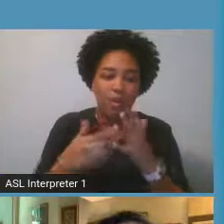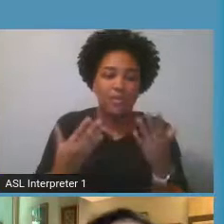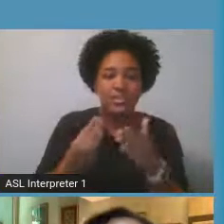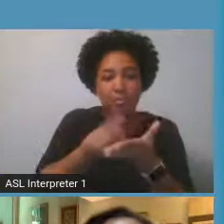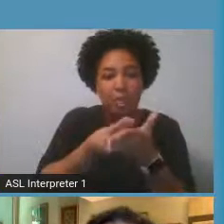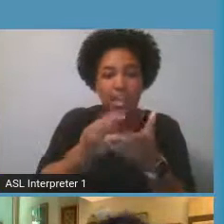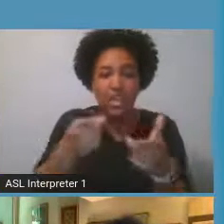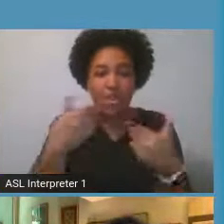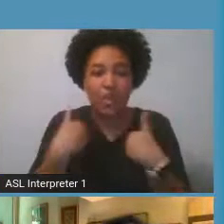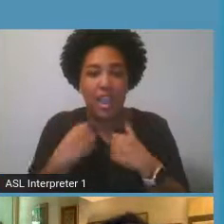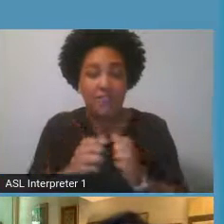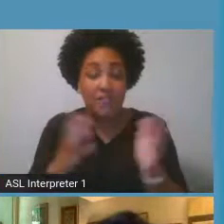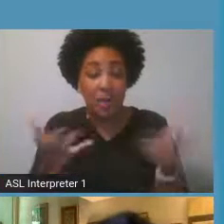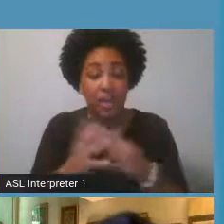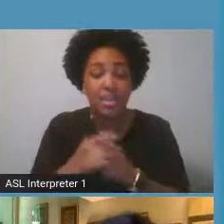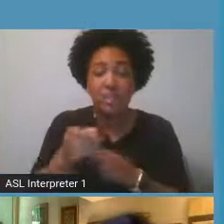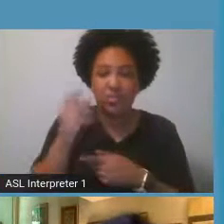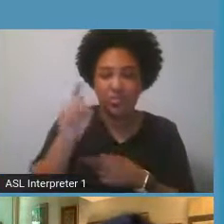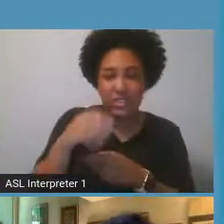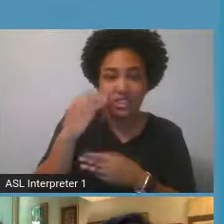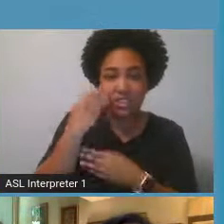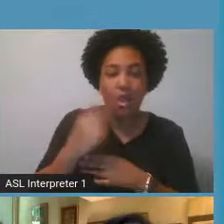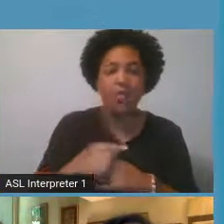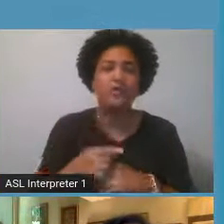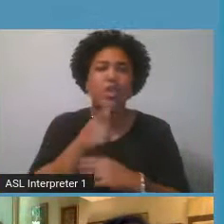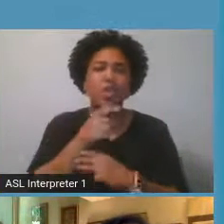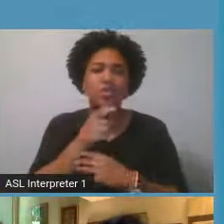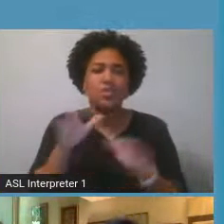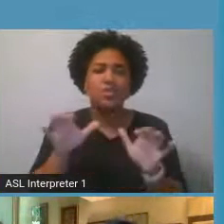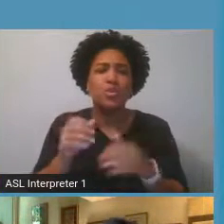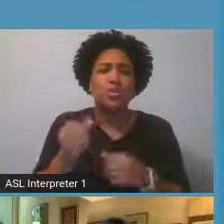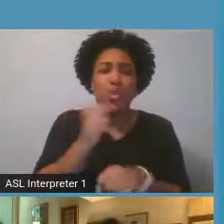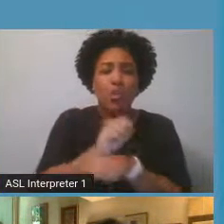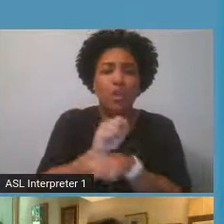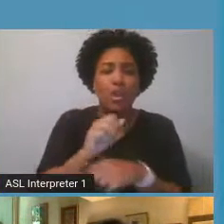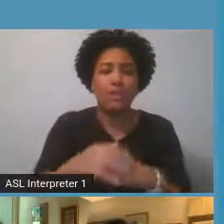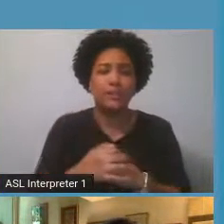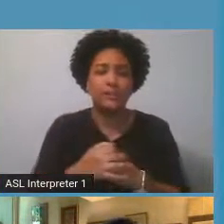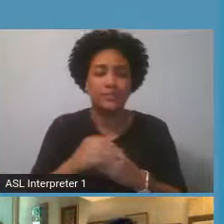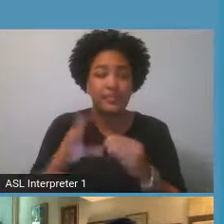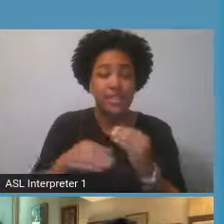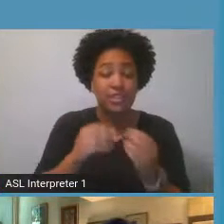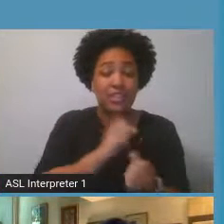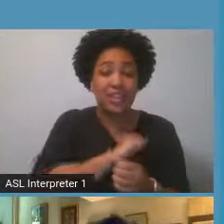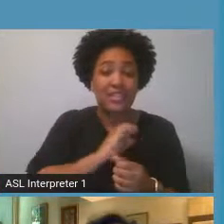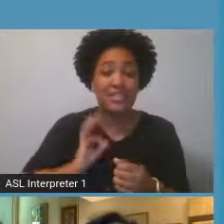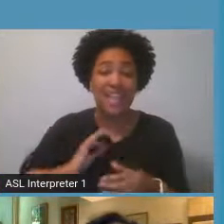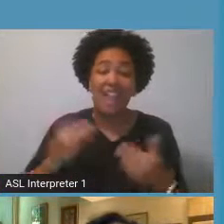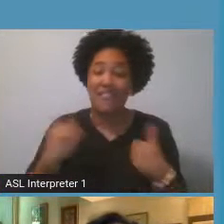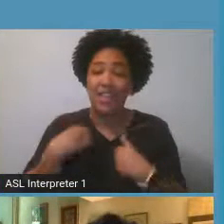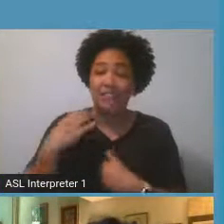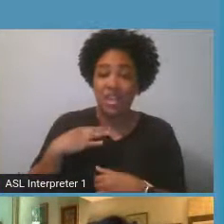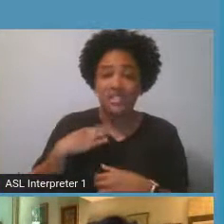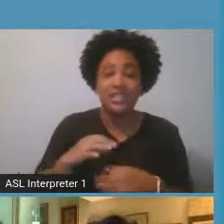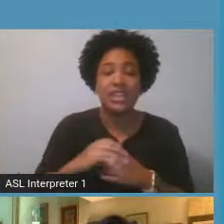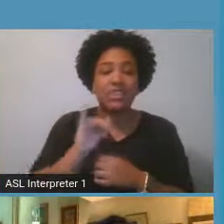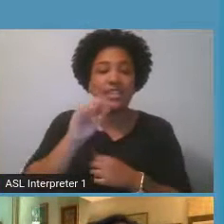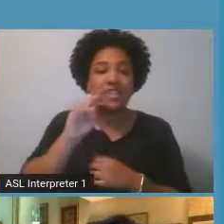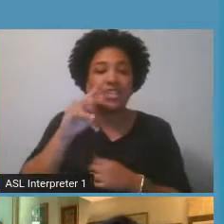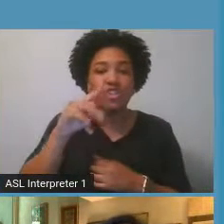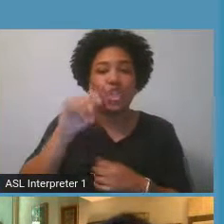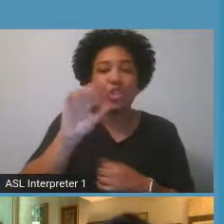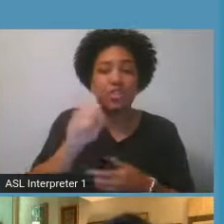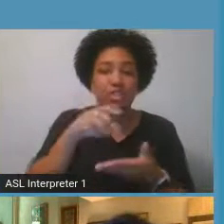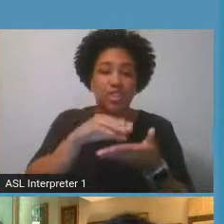As always, who's going to do the work? In addition to our staff, we have volunteers, interns, and students who,